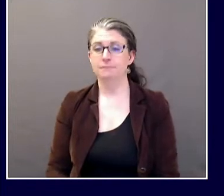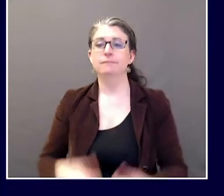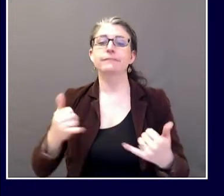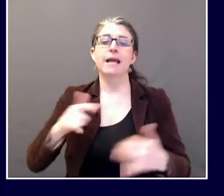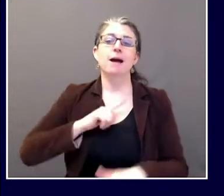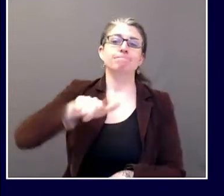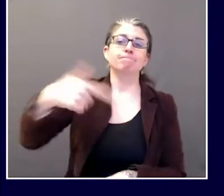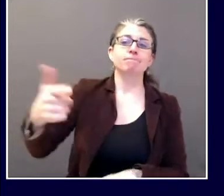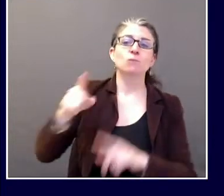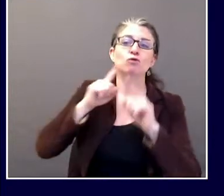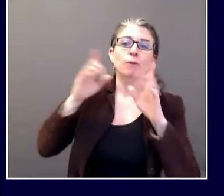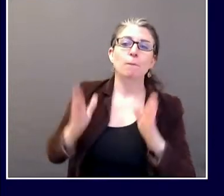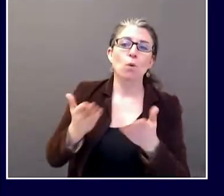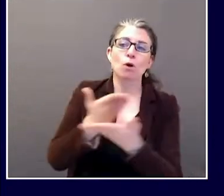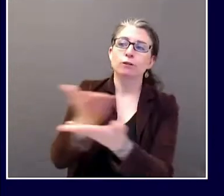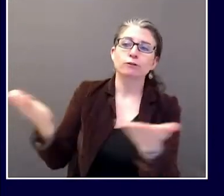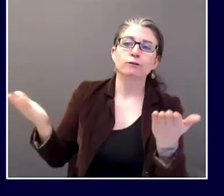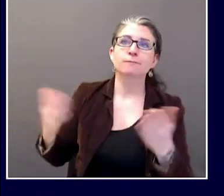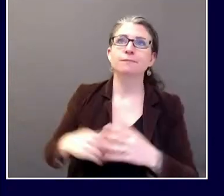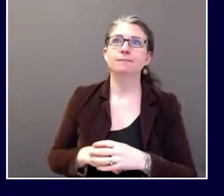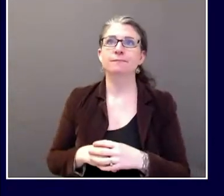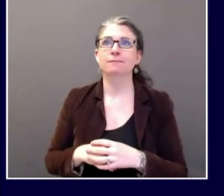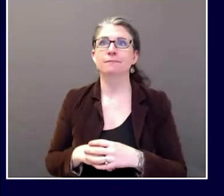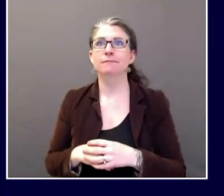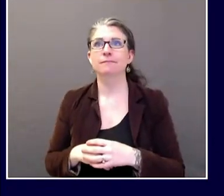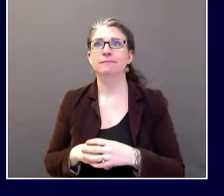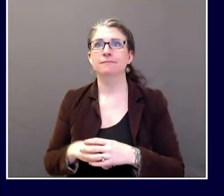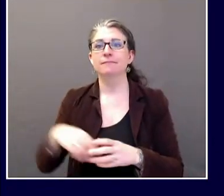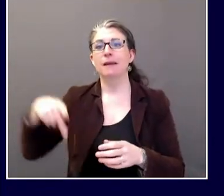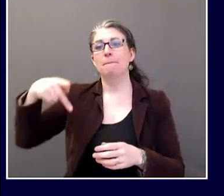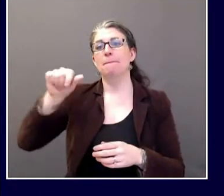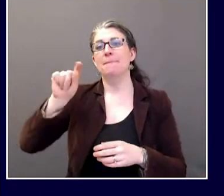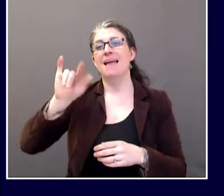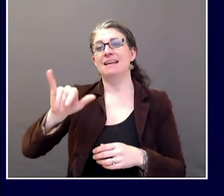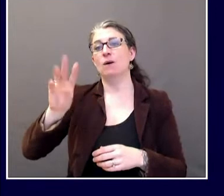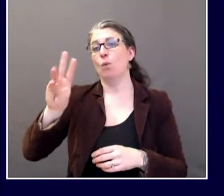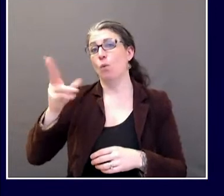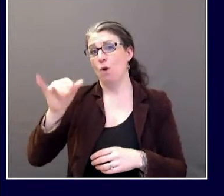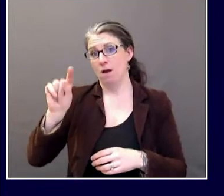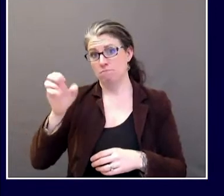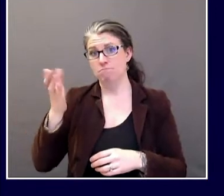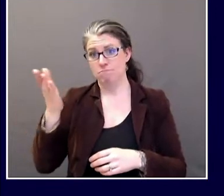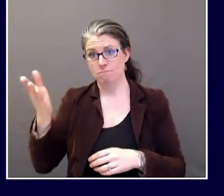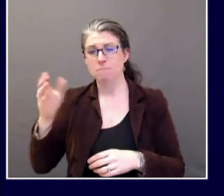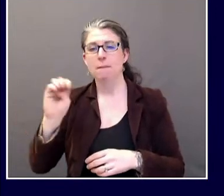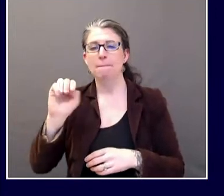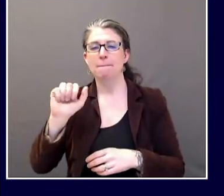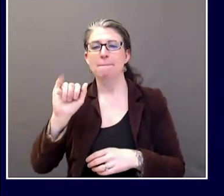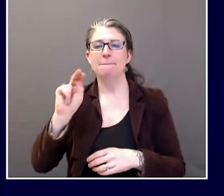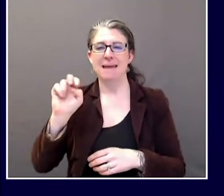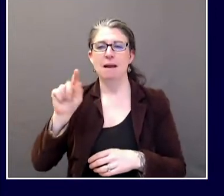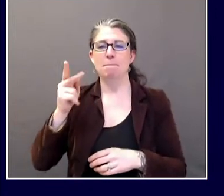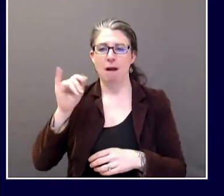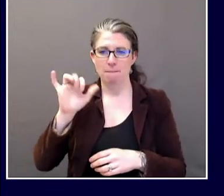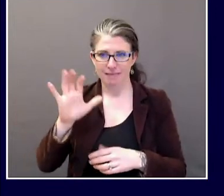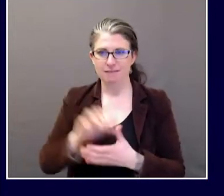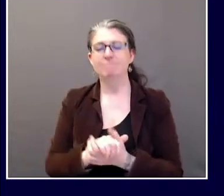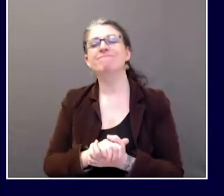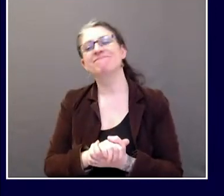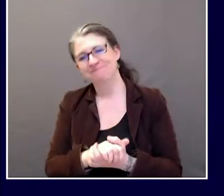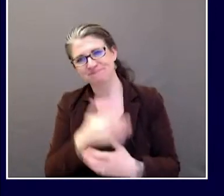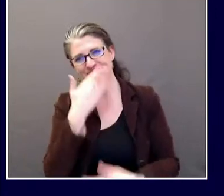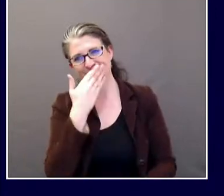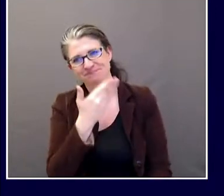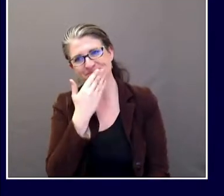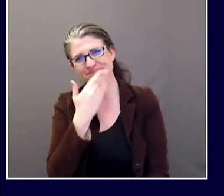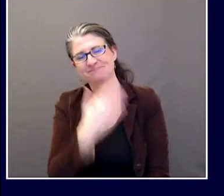afternoon goes to Patty White. Thanks, Dr. Shah. Can you give us an update on the total number of people in phase 1A since it was expanded